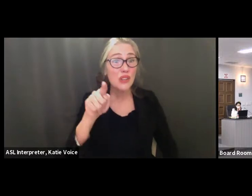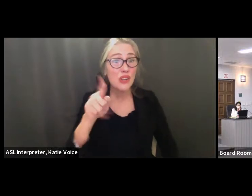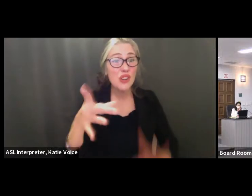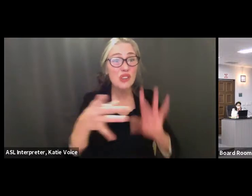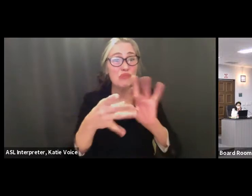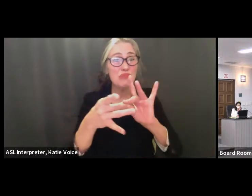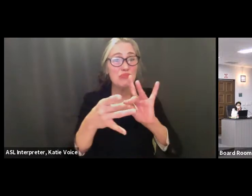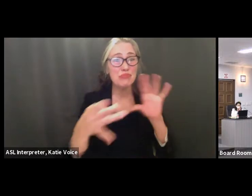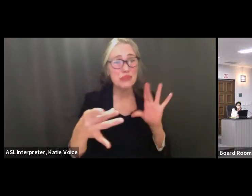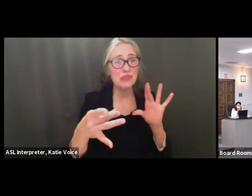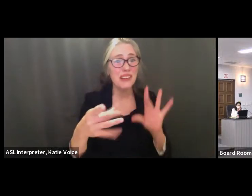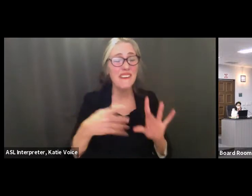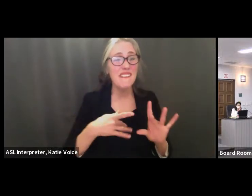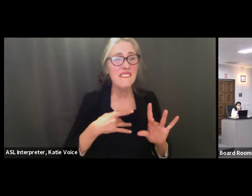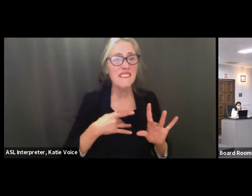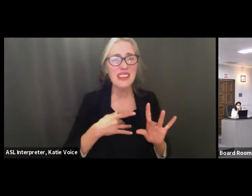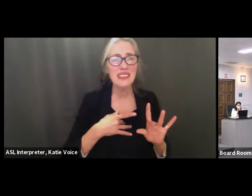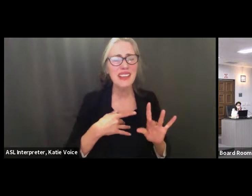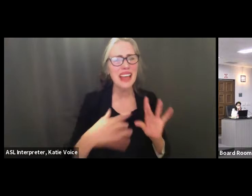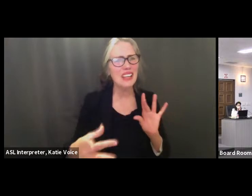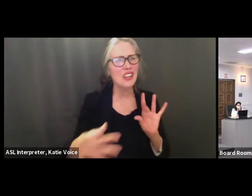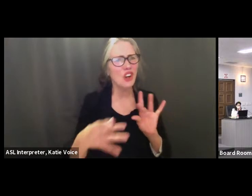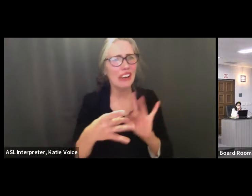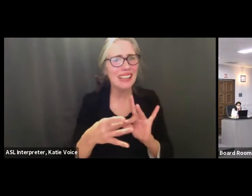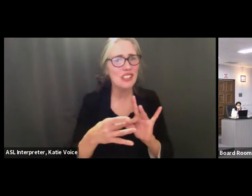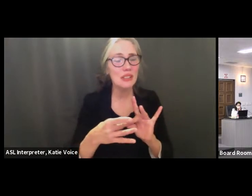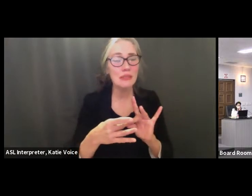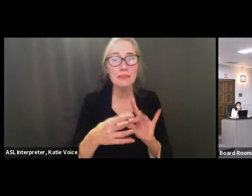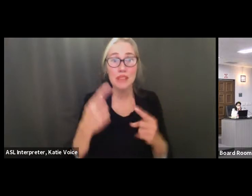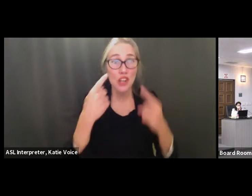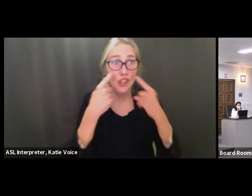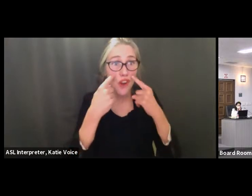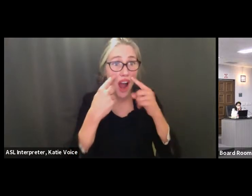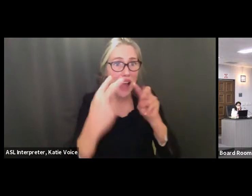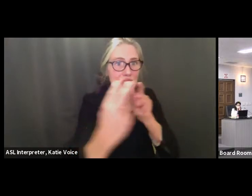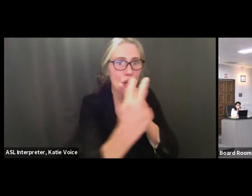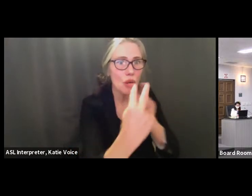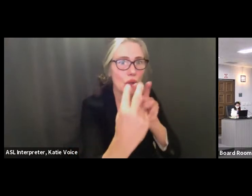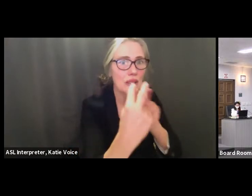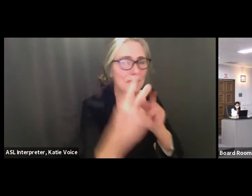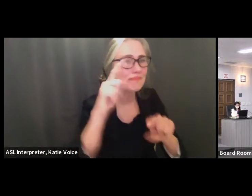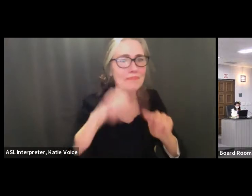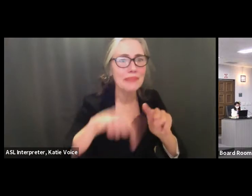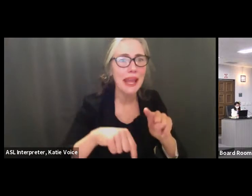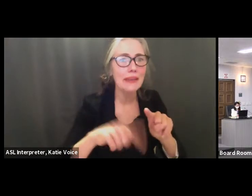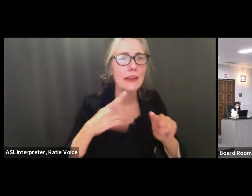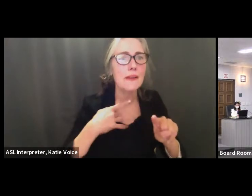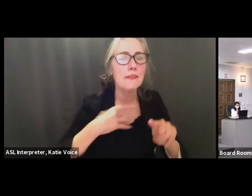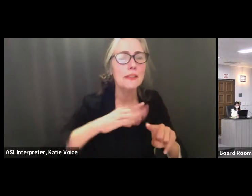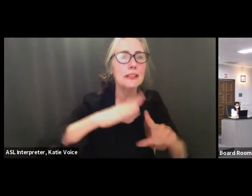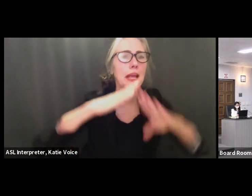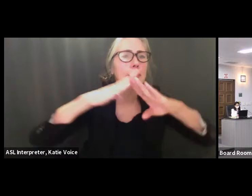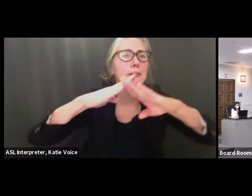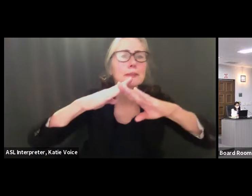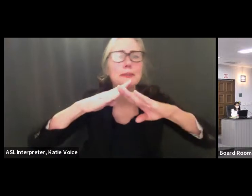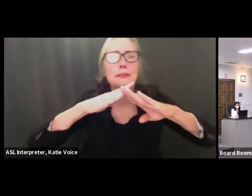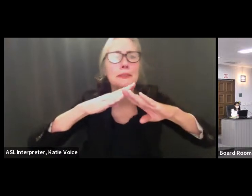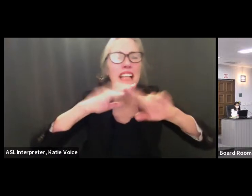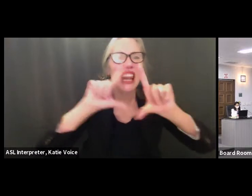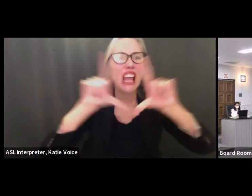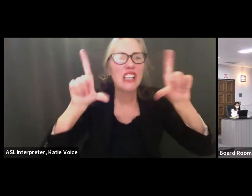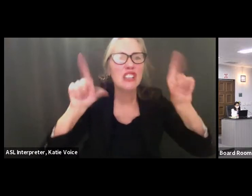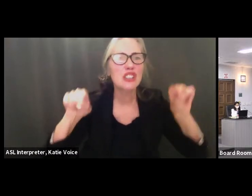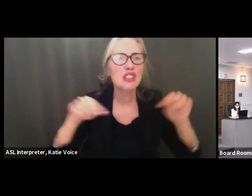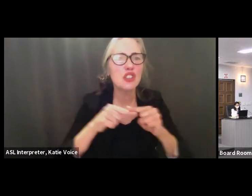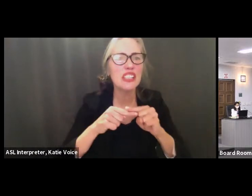no interpersonal connection. I can't look into anyone's eyes. There's none of that. All we do is we talk to a screen, and